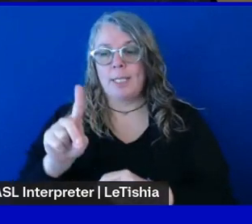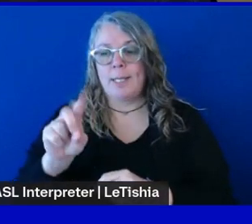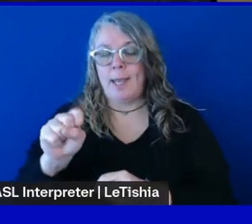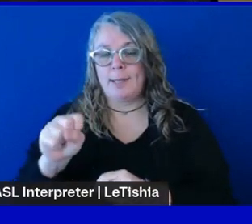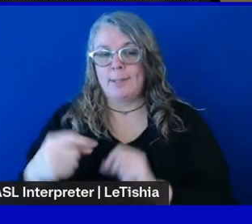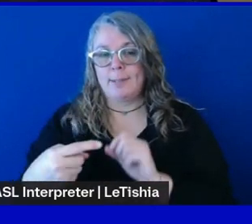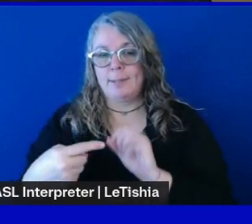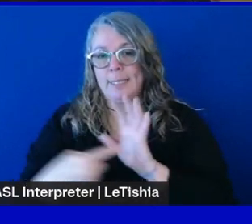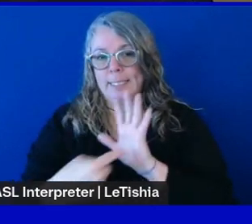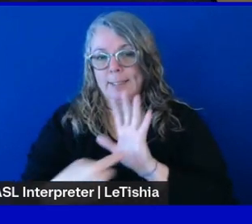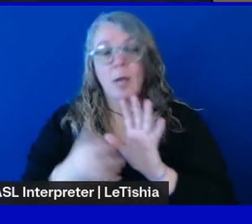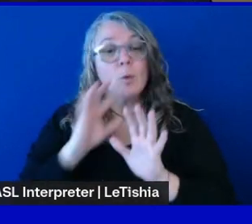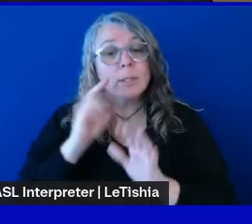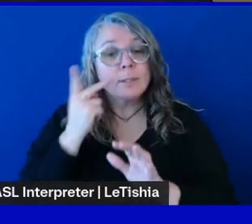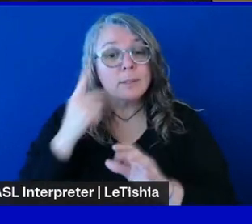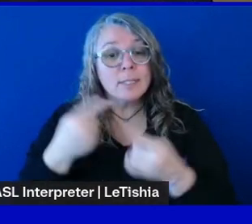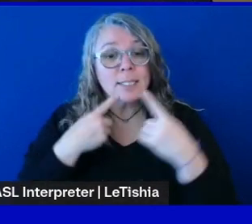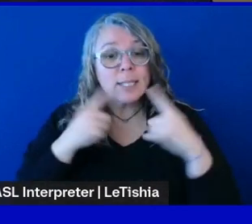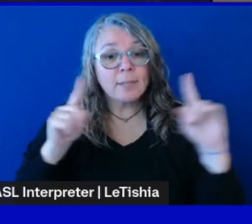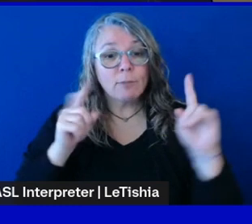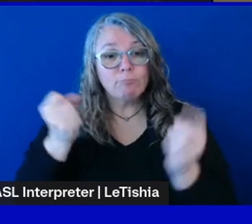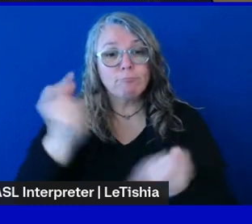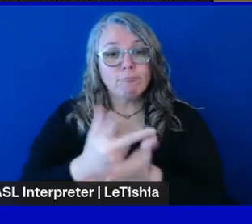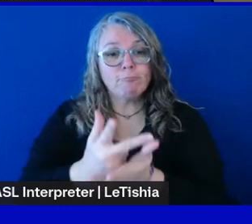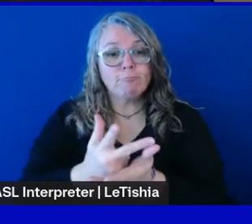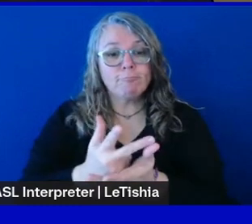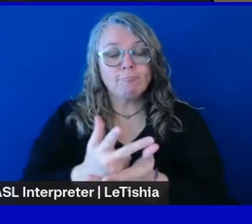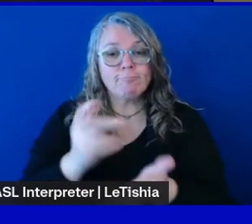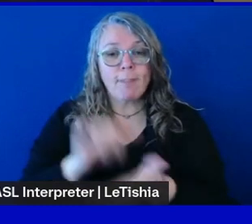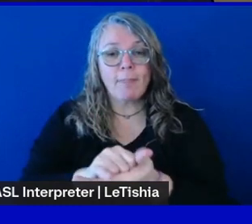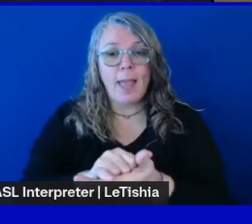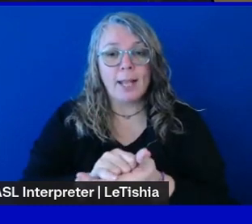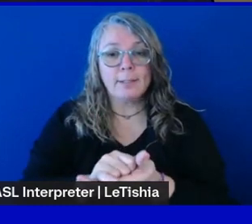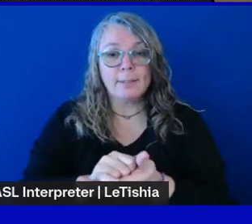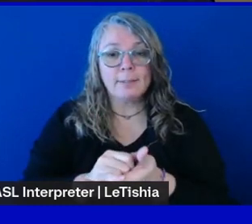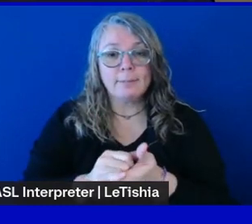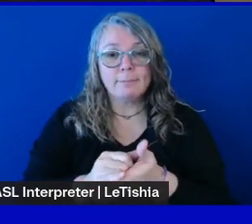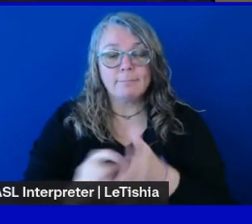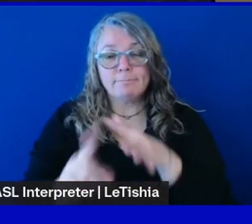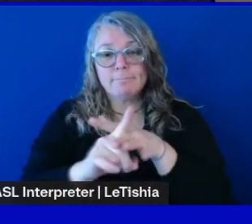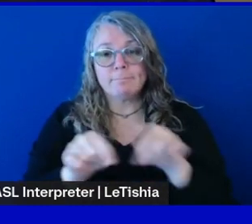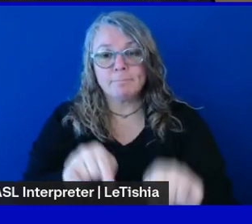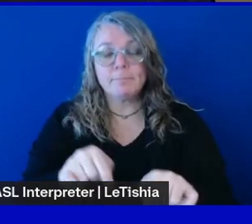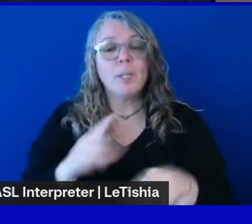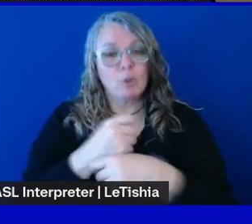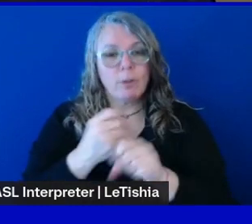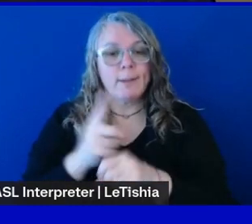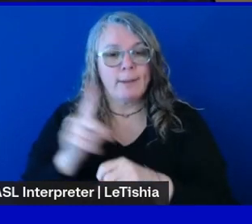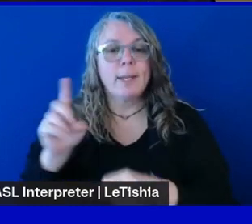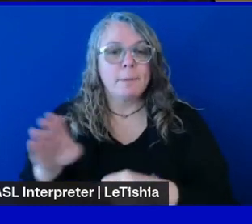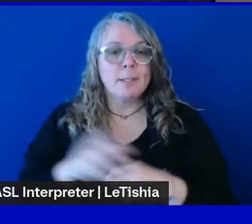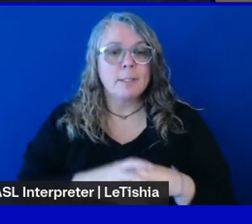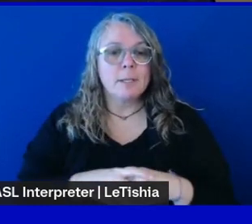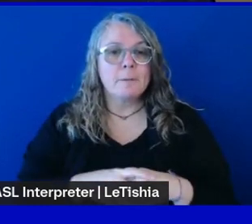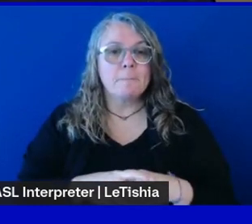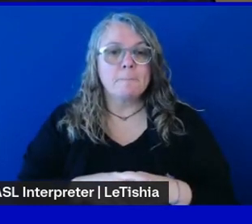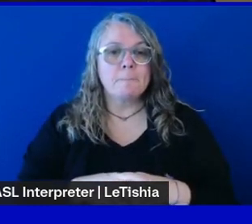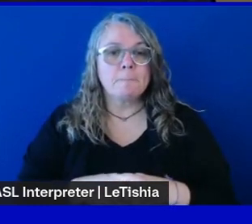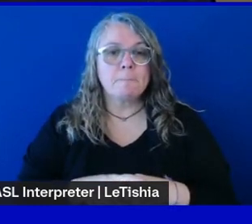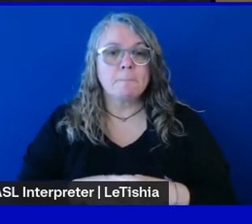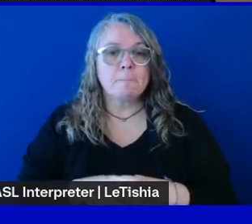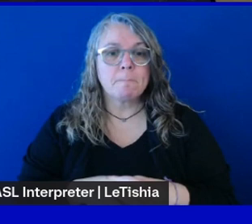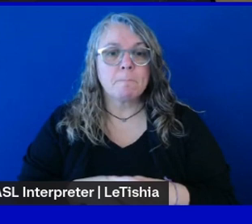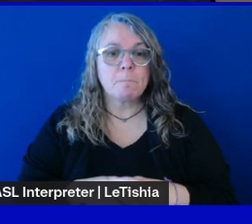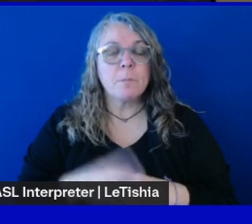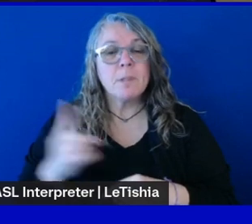can see, it successfully authenticated to the instance and created a database. There's